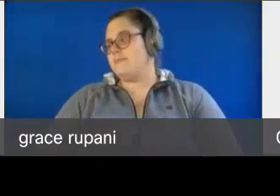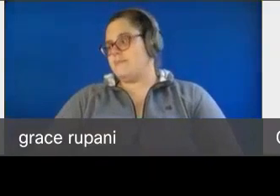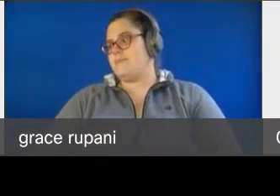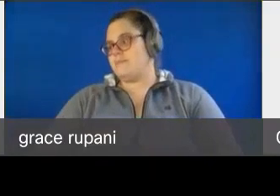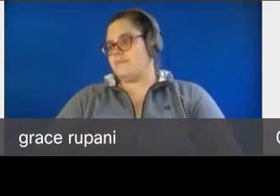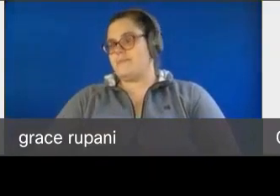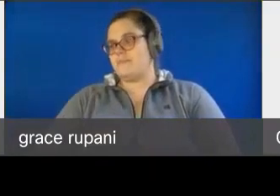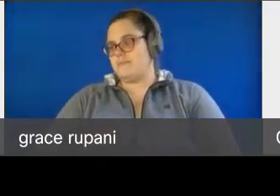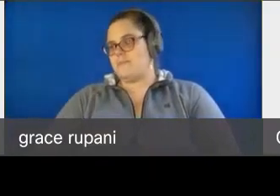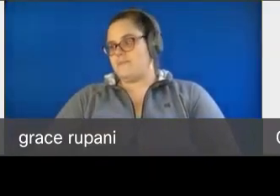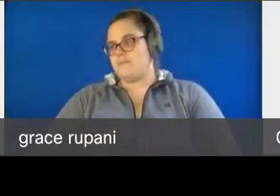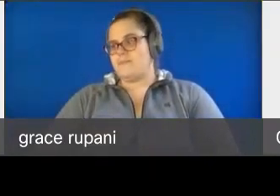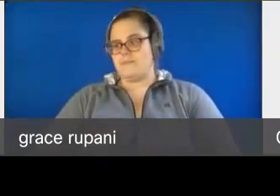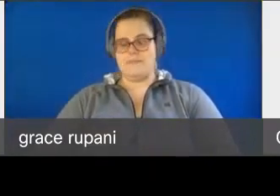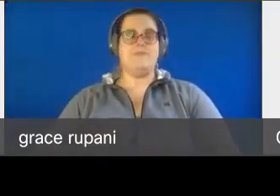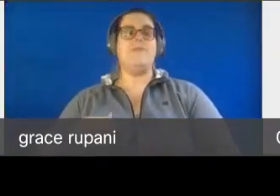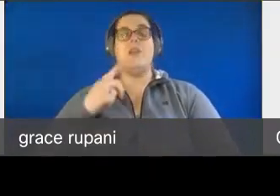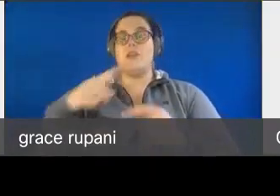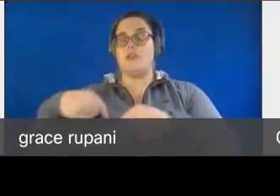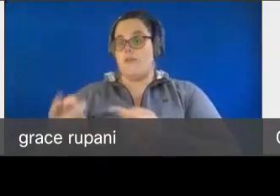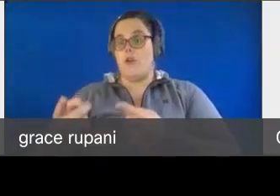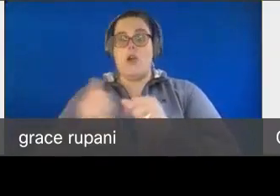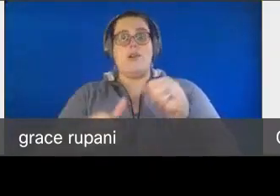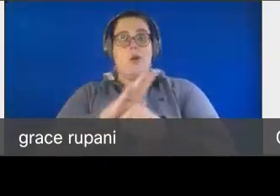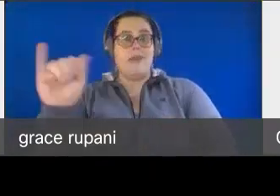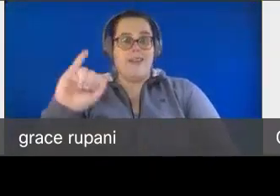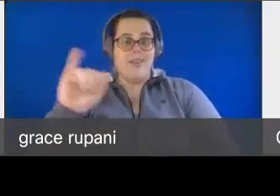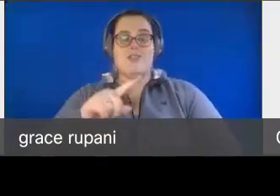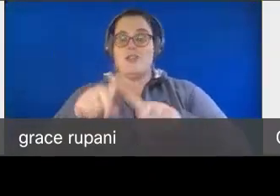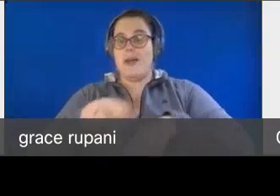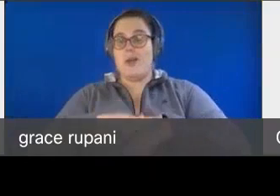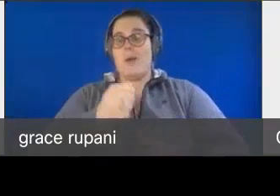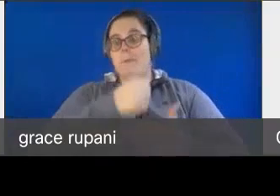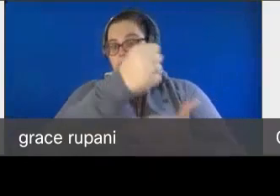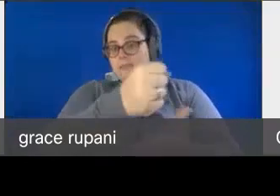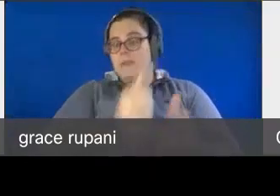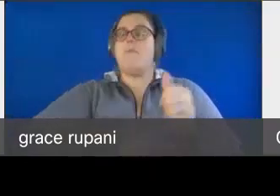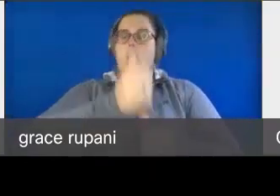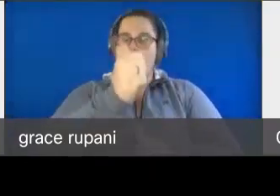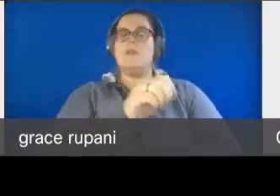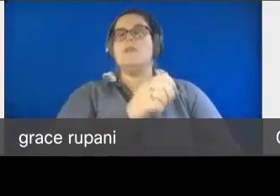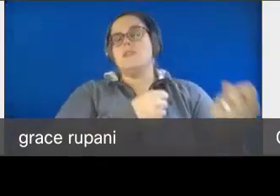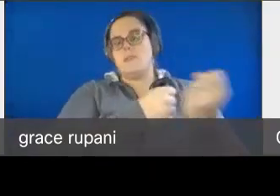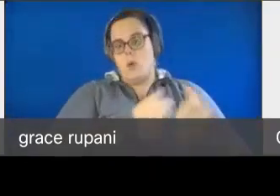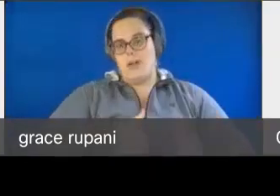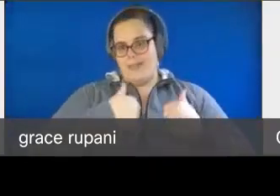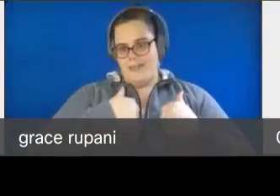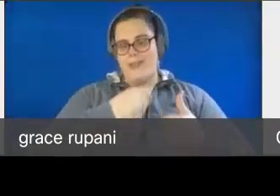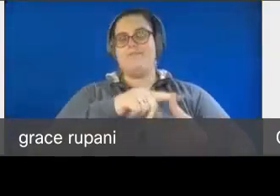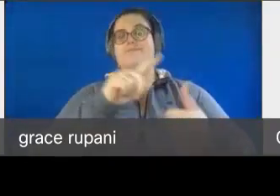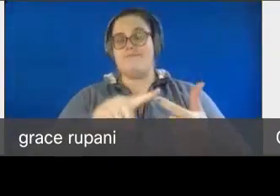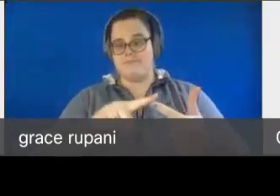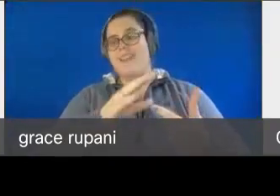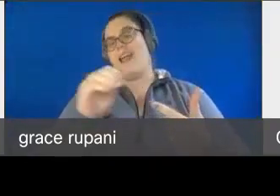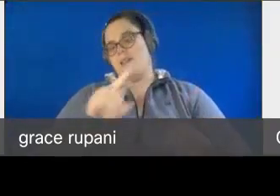So far, COVID infections by placement, the majority of the infections have been in supported living settings, along with natural home, and there have